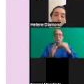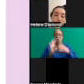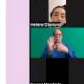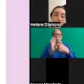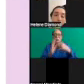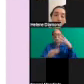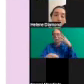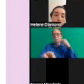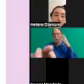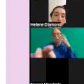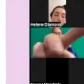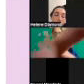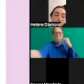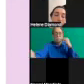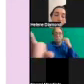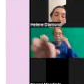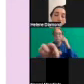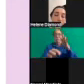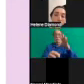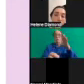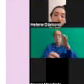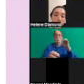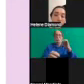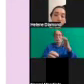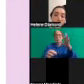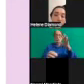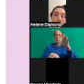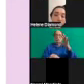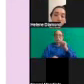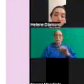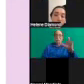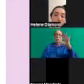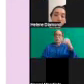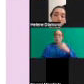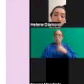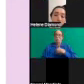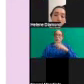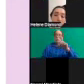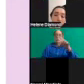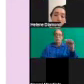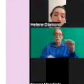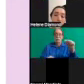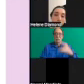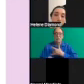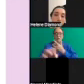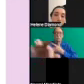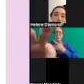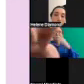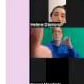experience of being Asian and having a disability, right? So I feel this